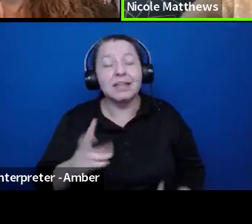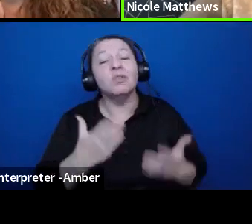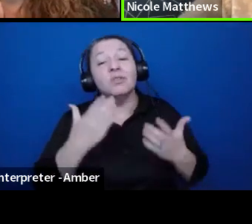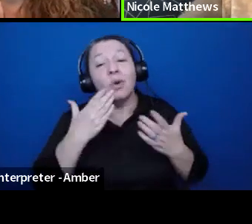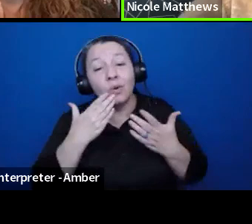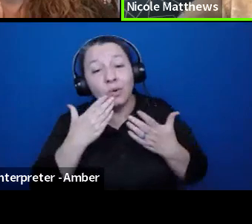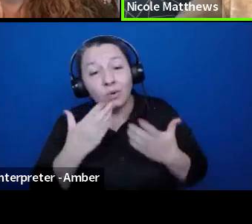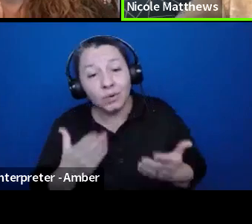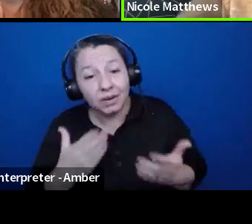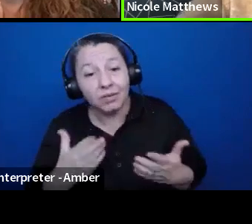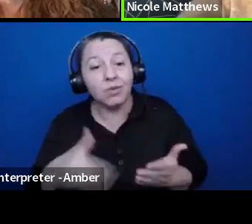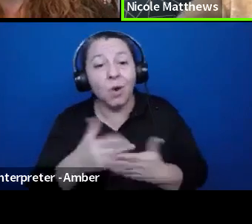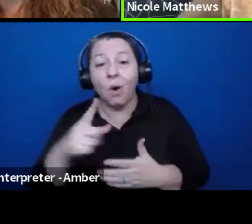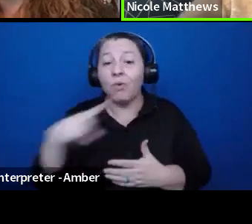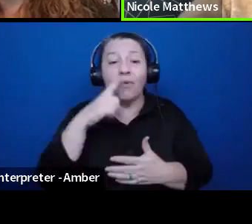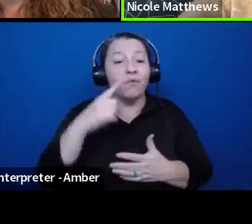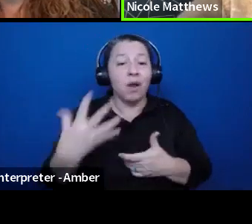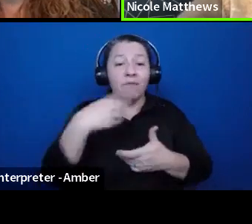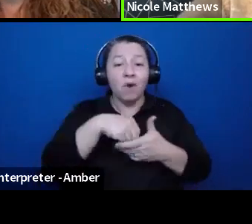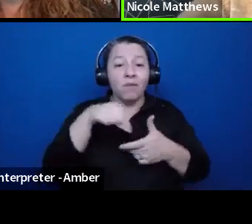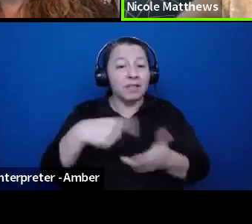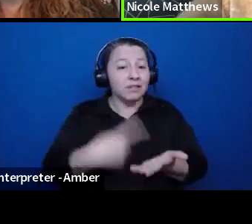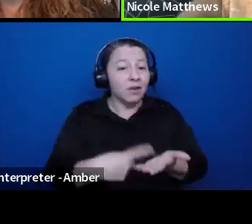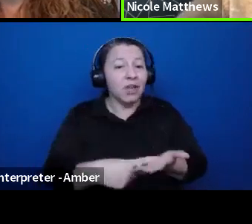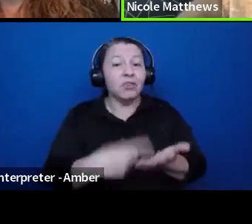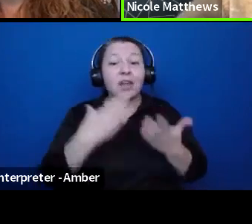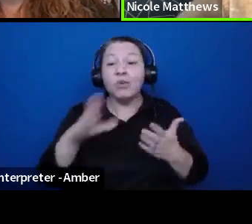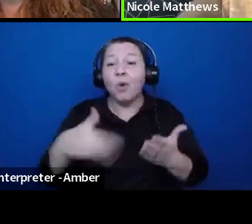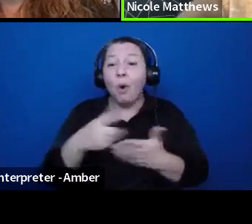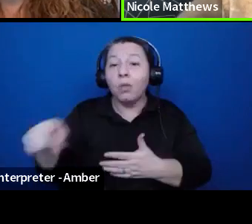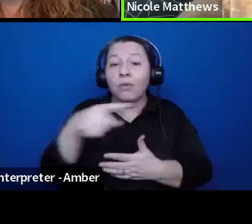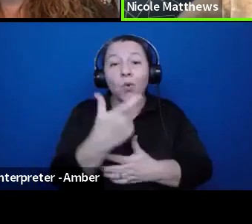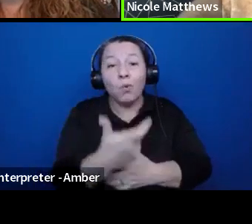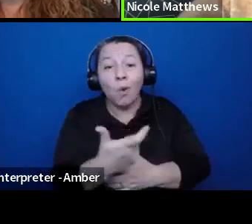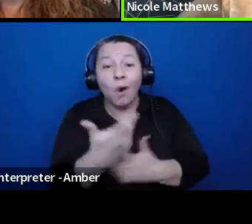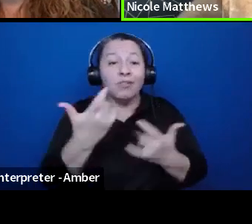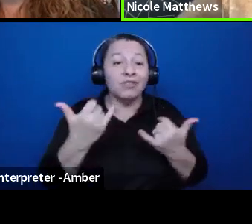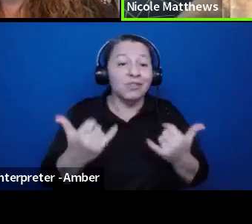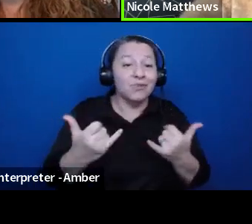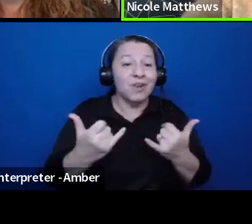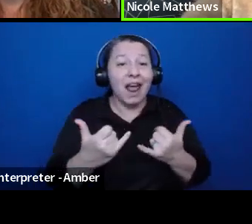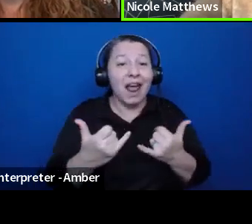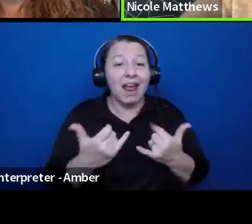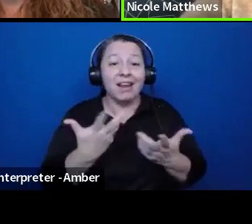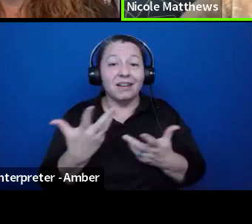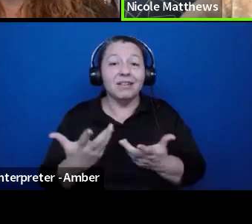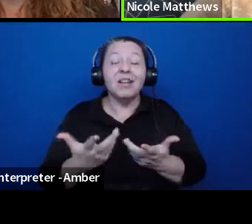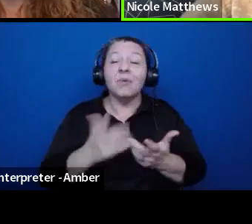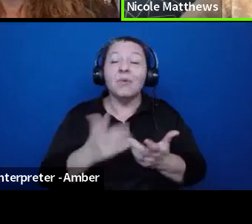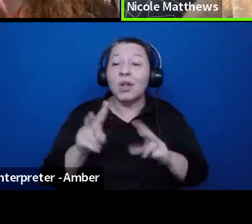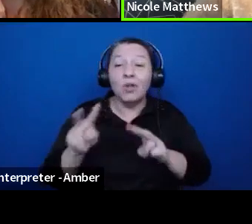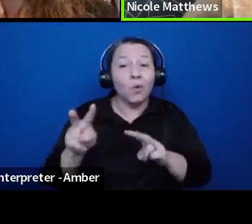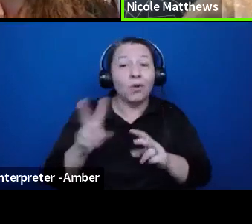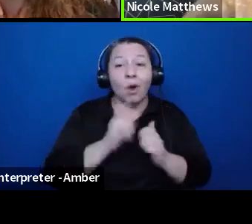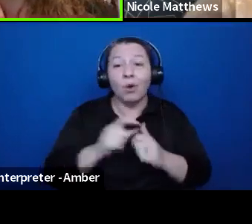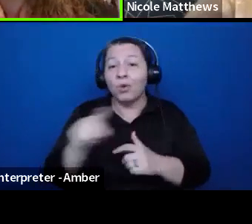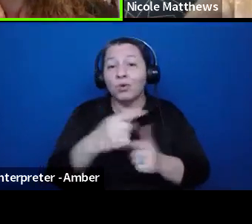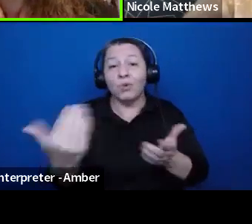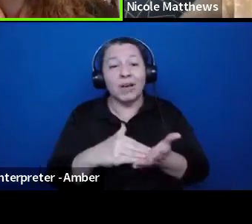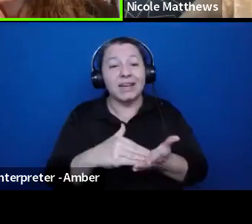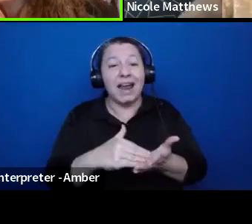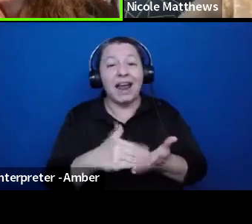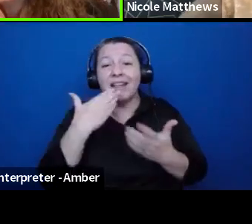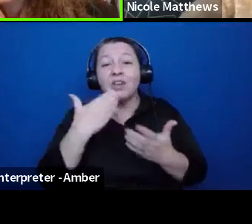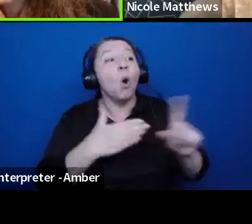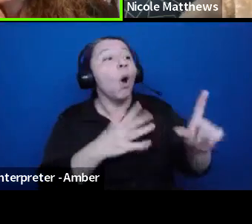you to everyone that was watching today. And we look forward to talking with you again. Miigwech. I just want to add one